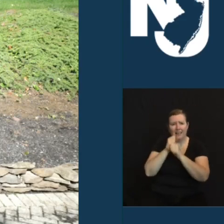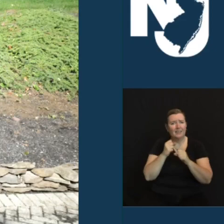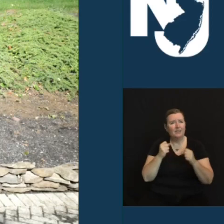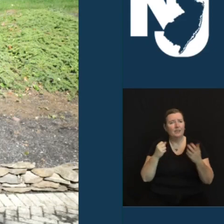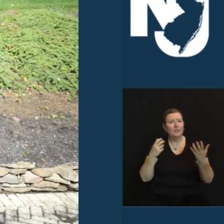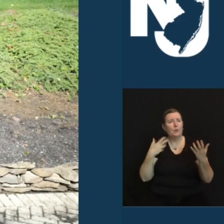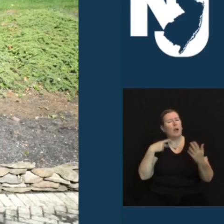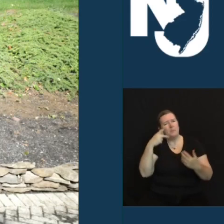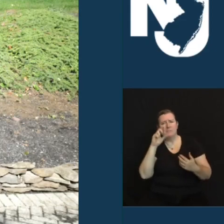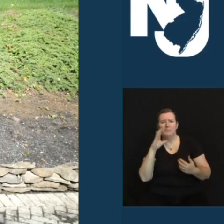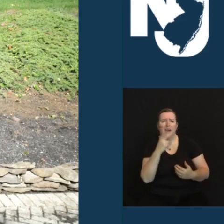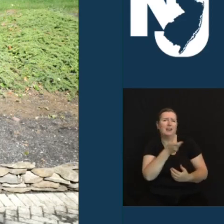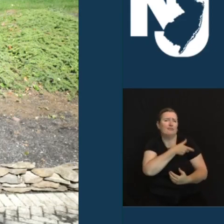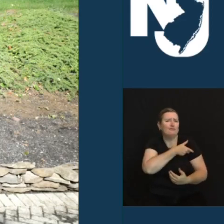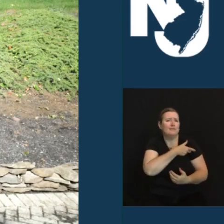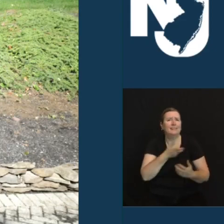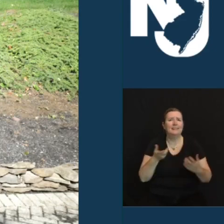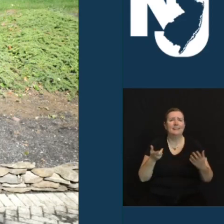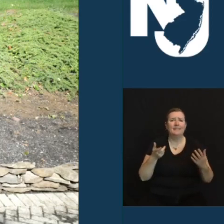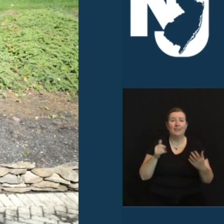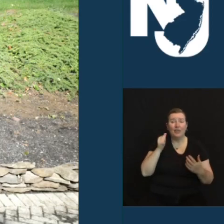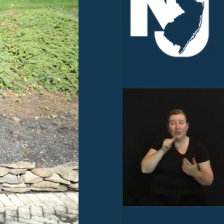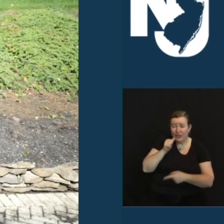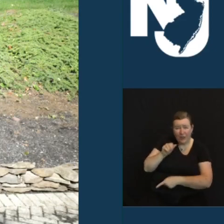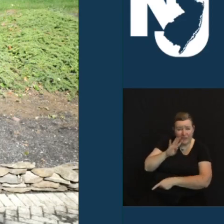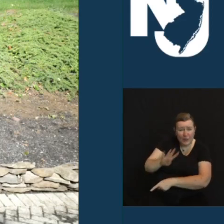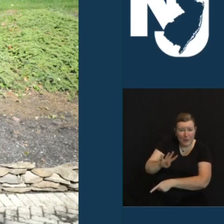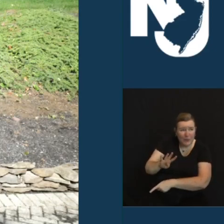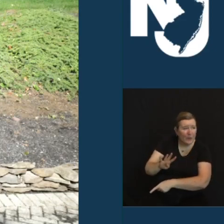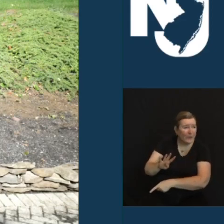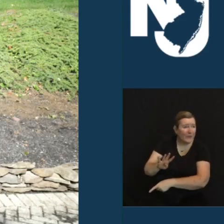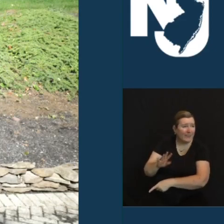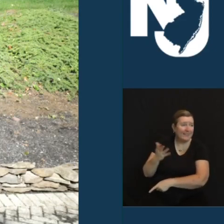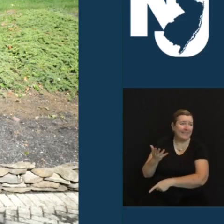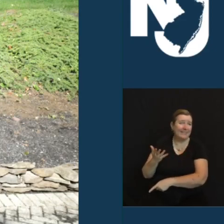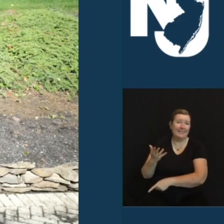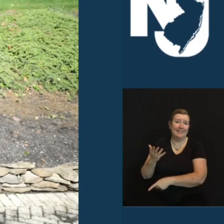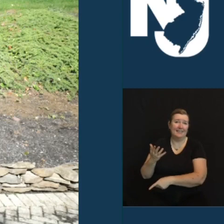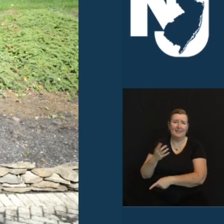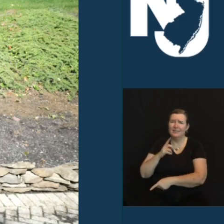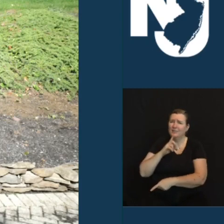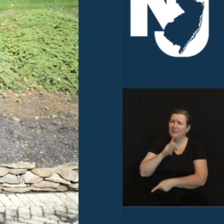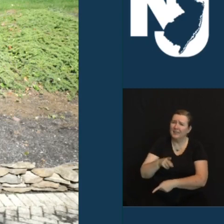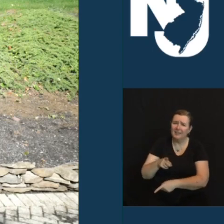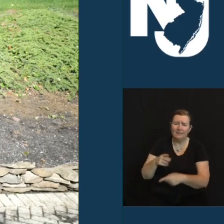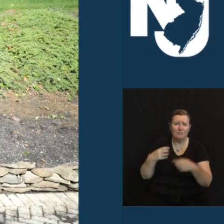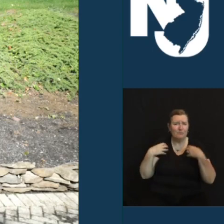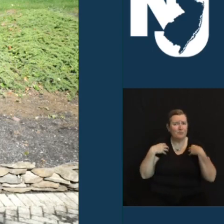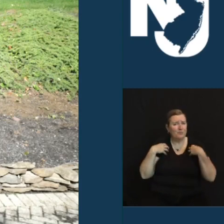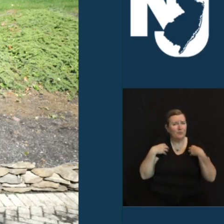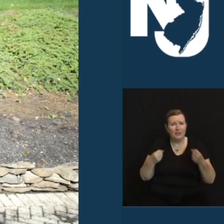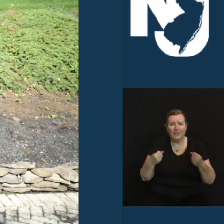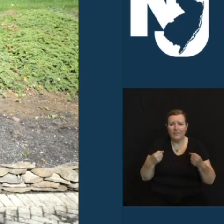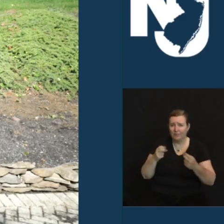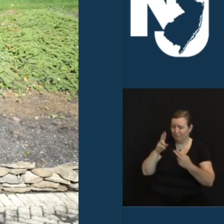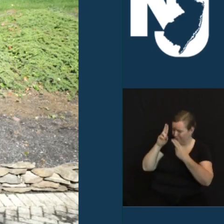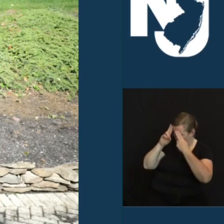they're cool. But that 4-year-old embodies the definition of trooper at her young age, and we were honored that the